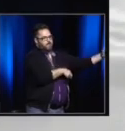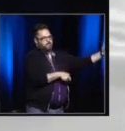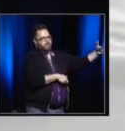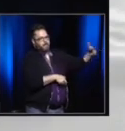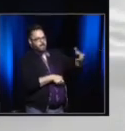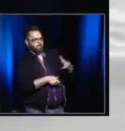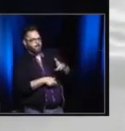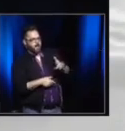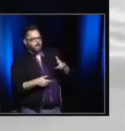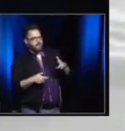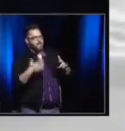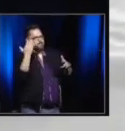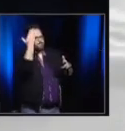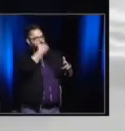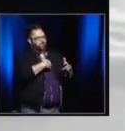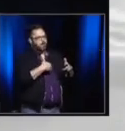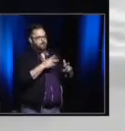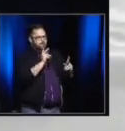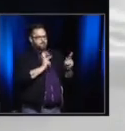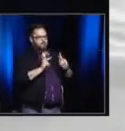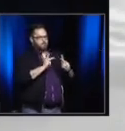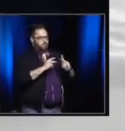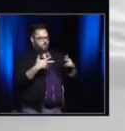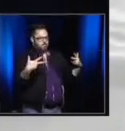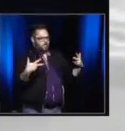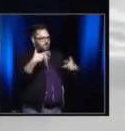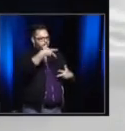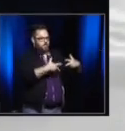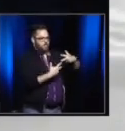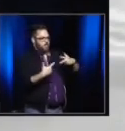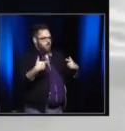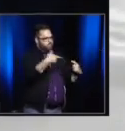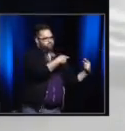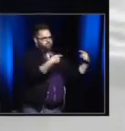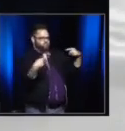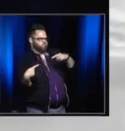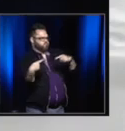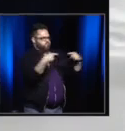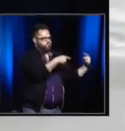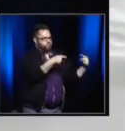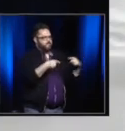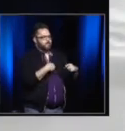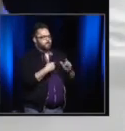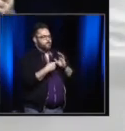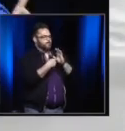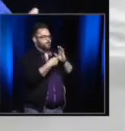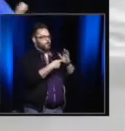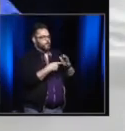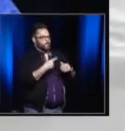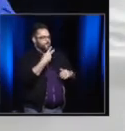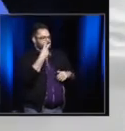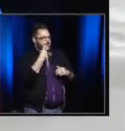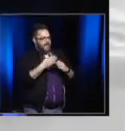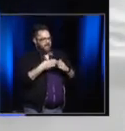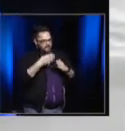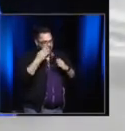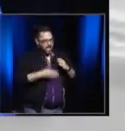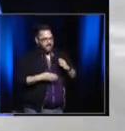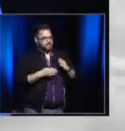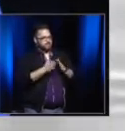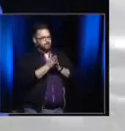front of the tourists, and the fighting just exploded right down the park through the mooring lines. And here's a video clip where they emerged at the end of the park